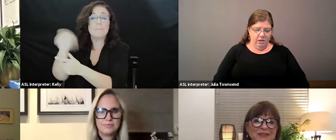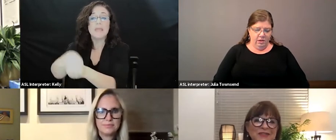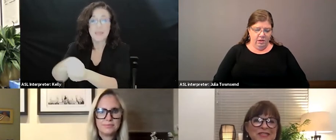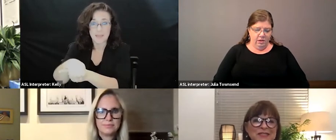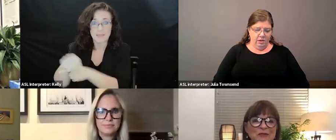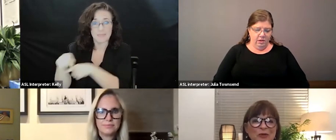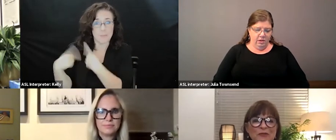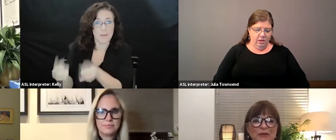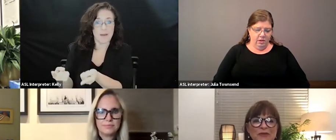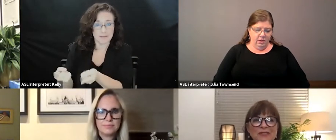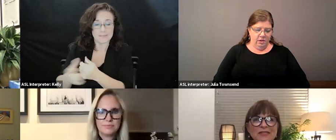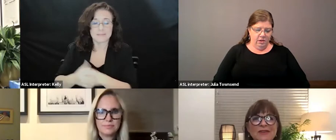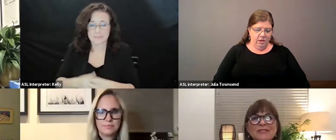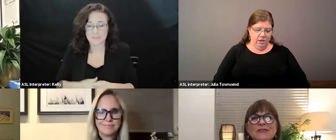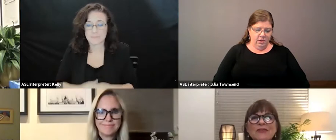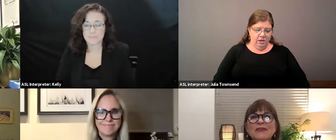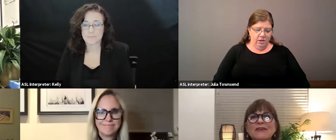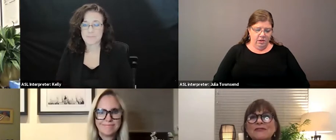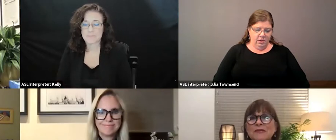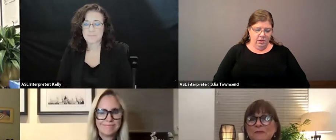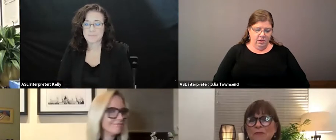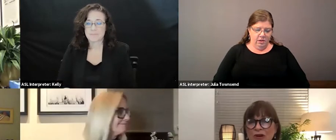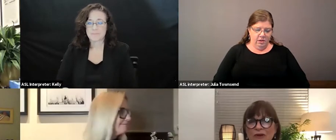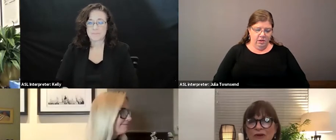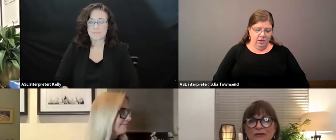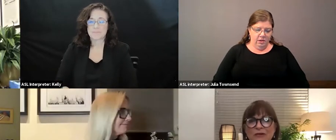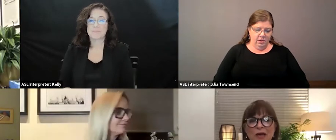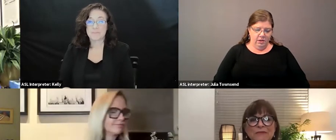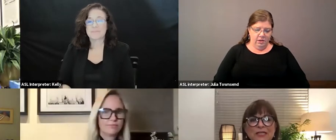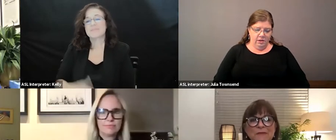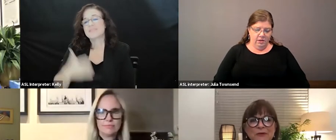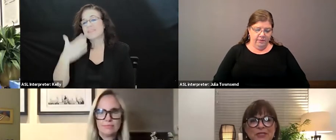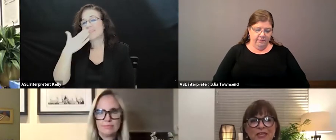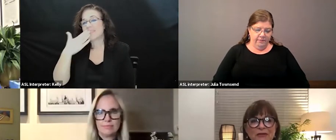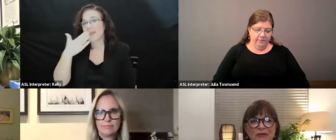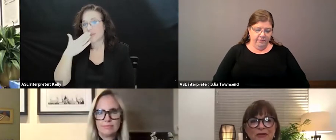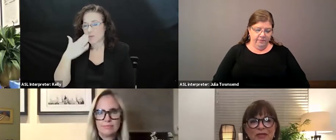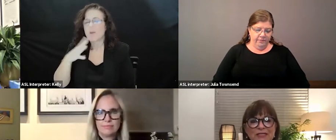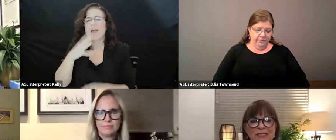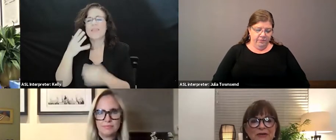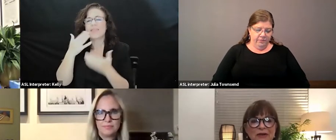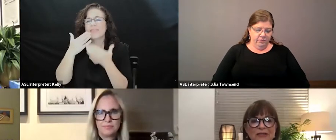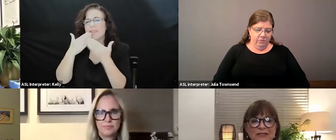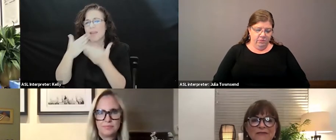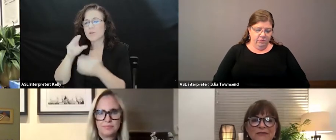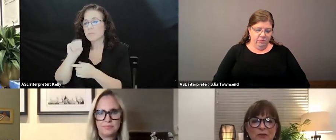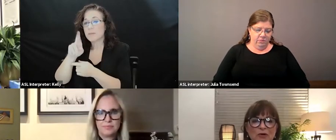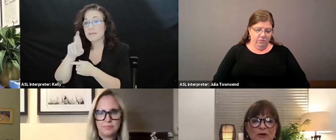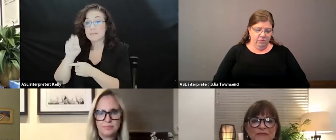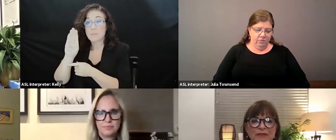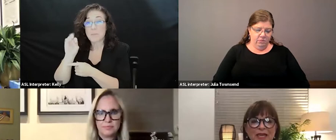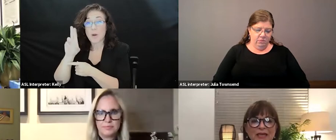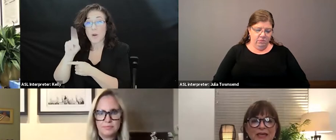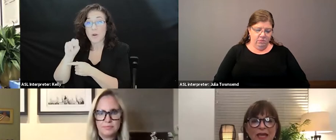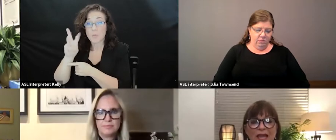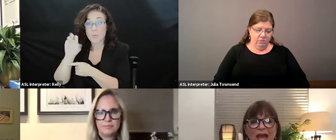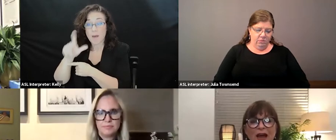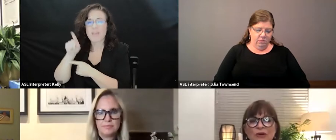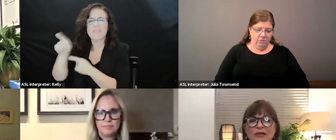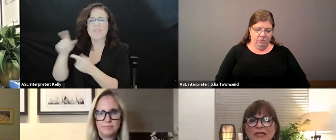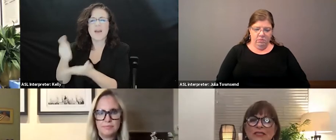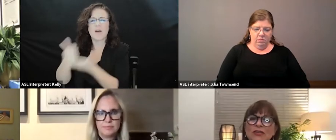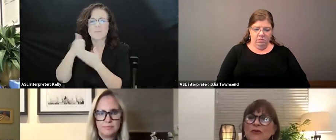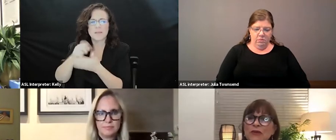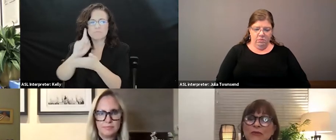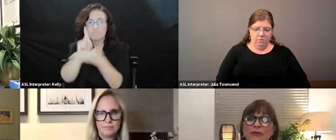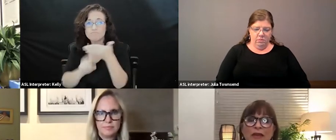thank you sister board members and also thank you to miss barnwell who helped us put together these lyrics of the poem and now